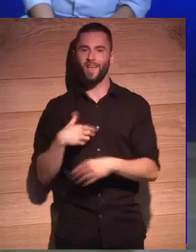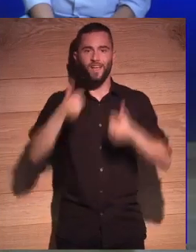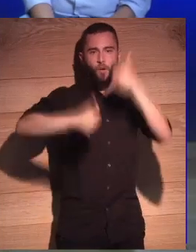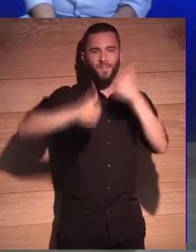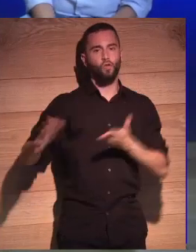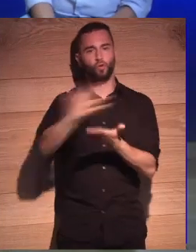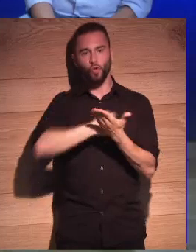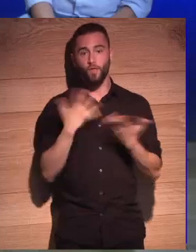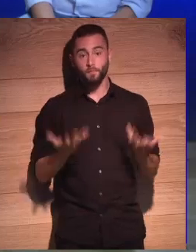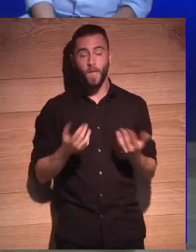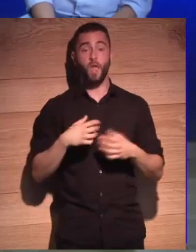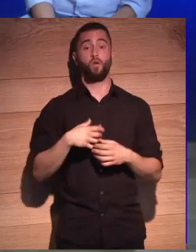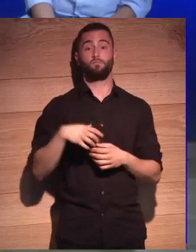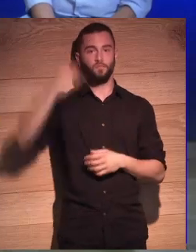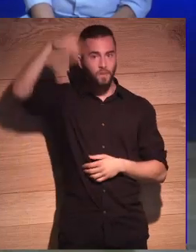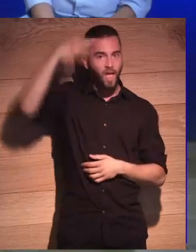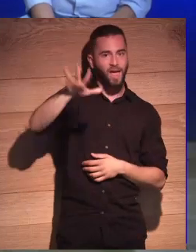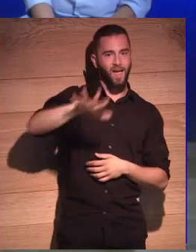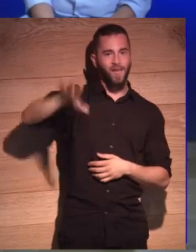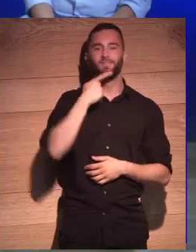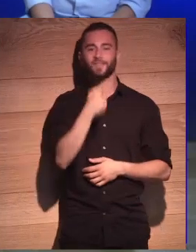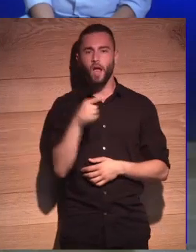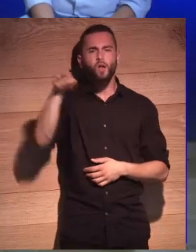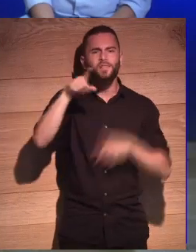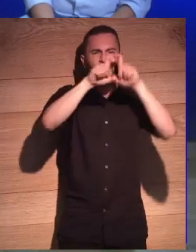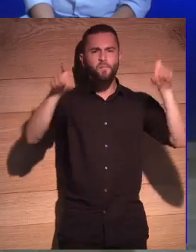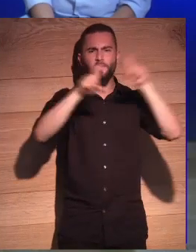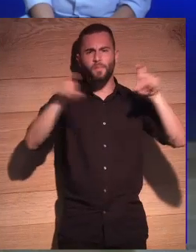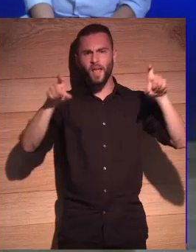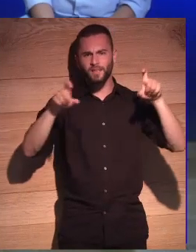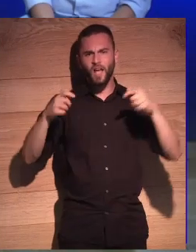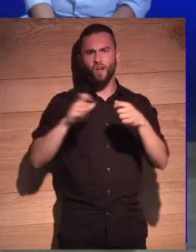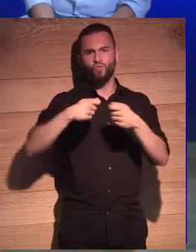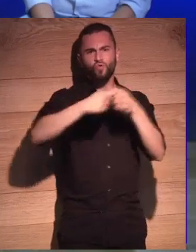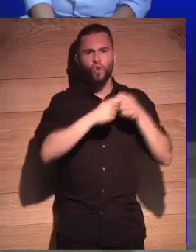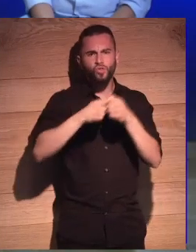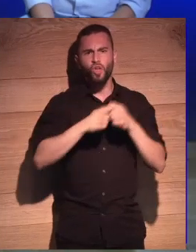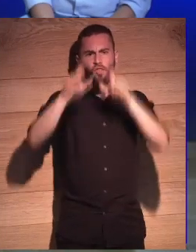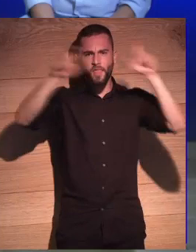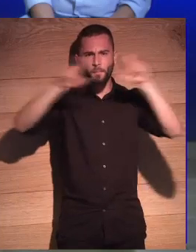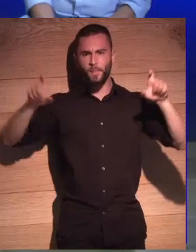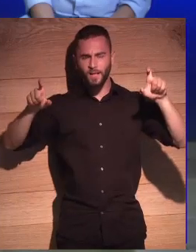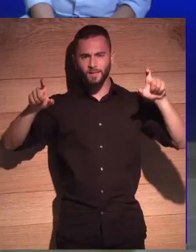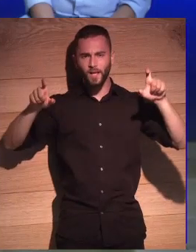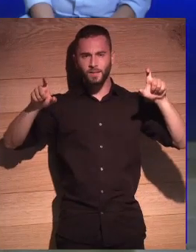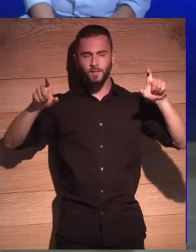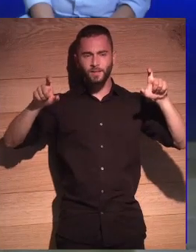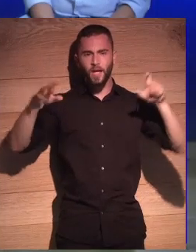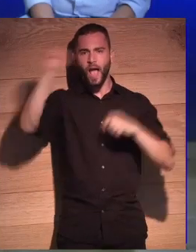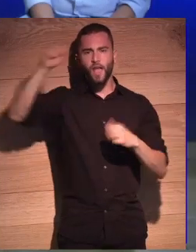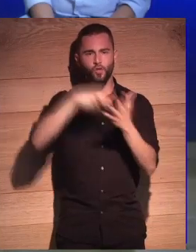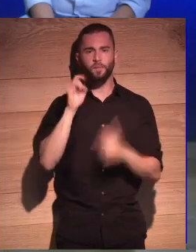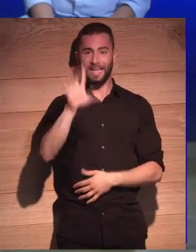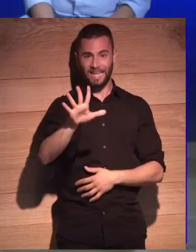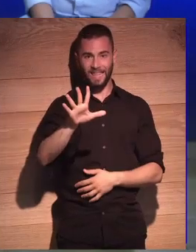The world is a wide place, and you're competing with everyone. But when we got to the Emirates,